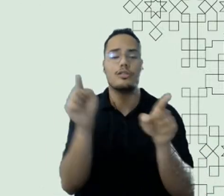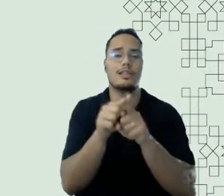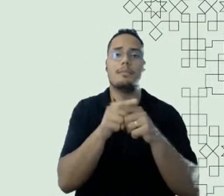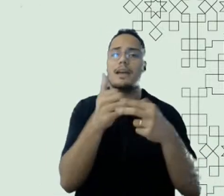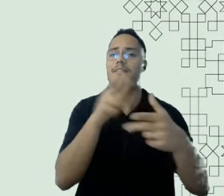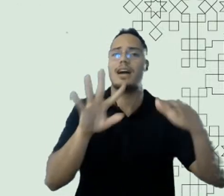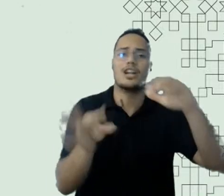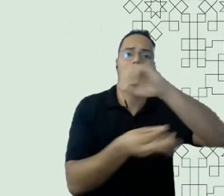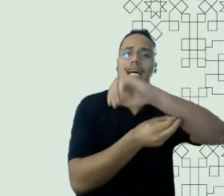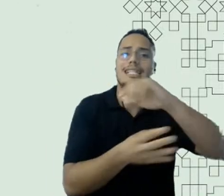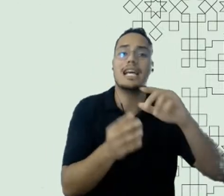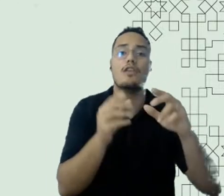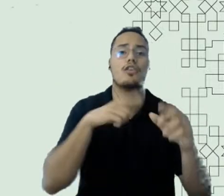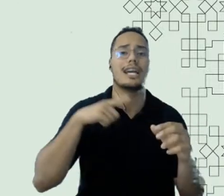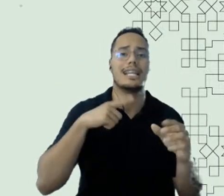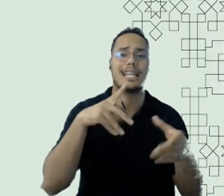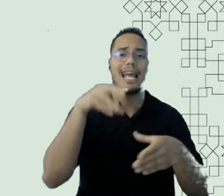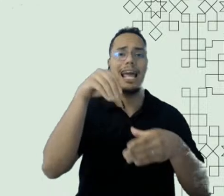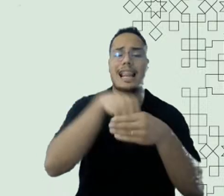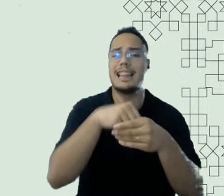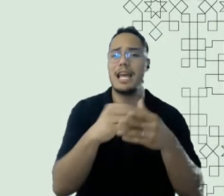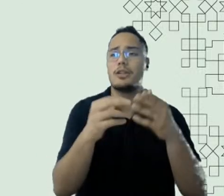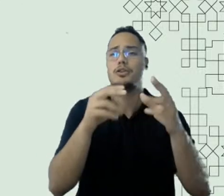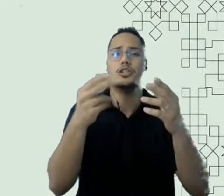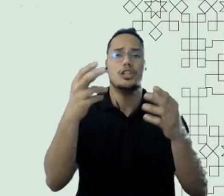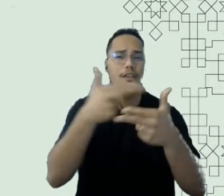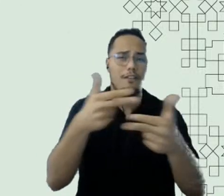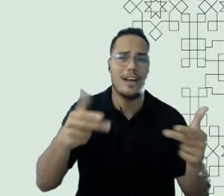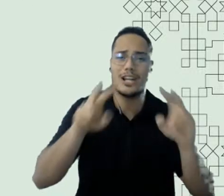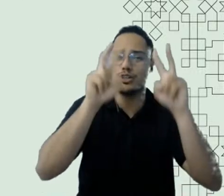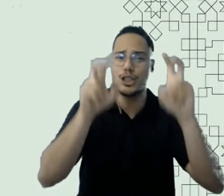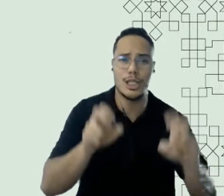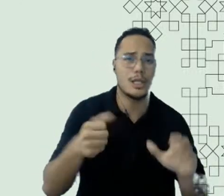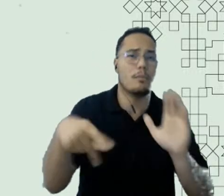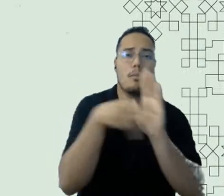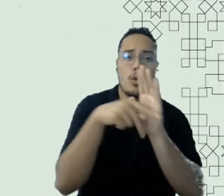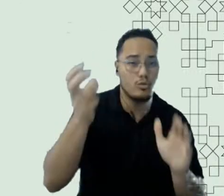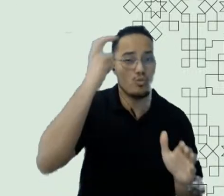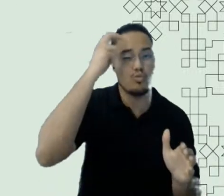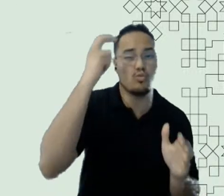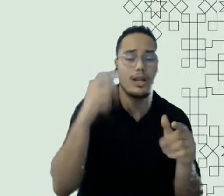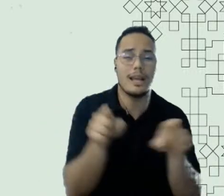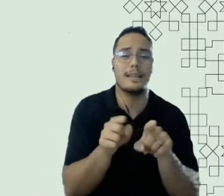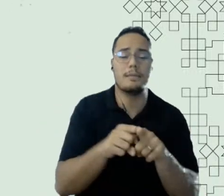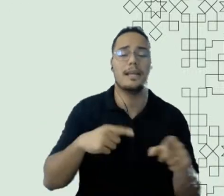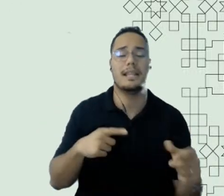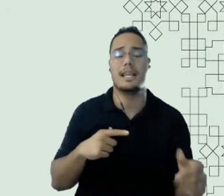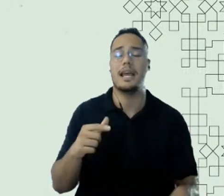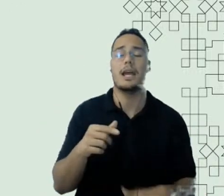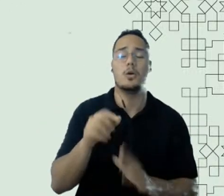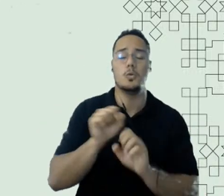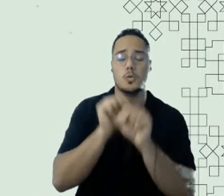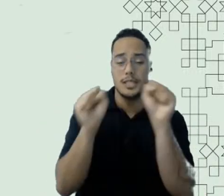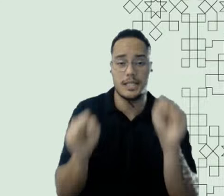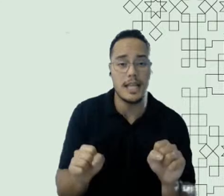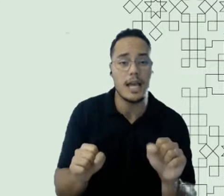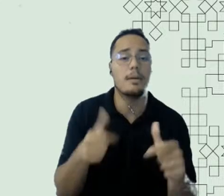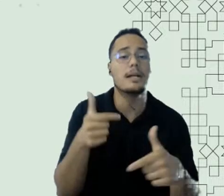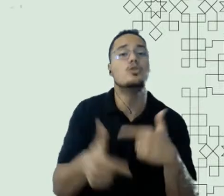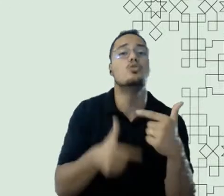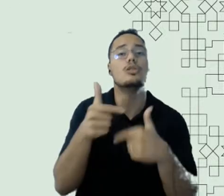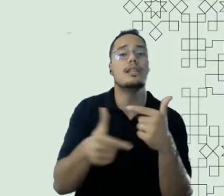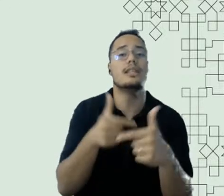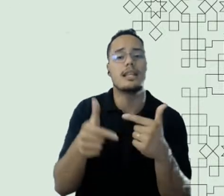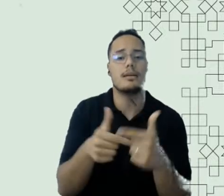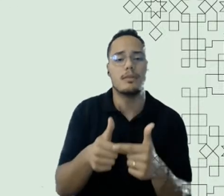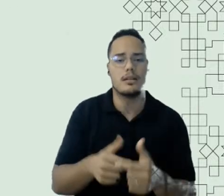be contracted out. You have also a system for art of commerce works, also benefiting the cultural heritage institution.